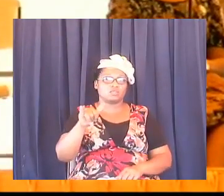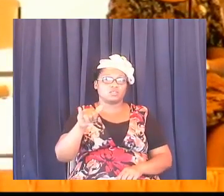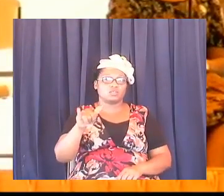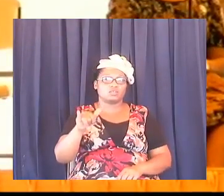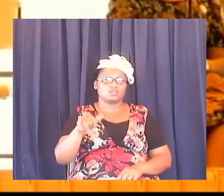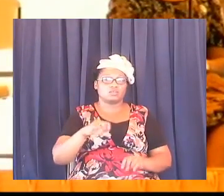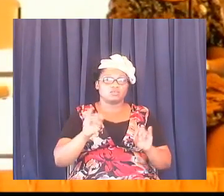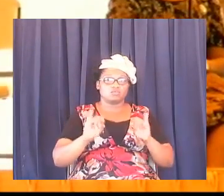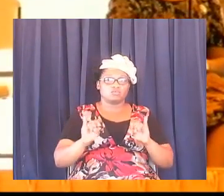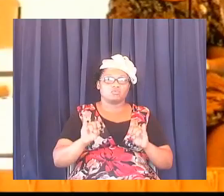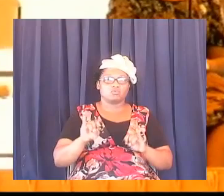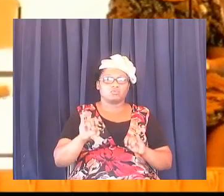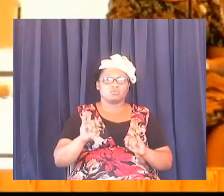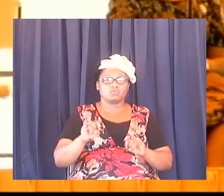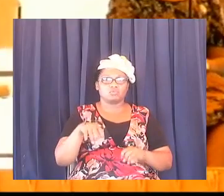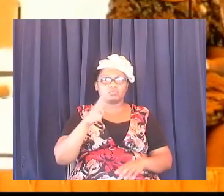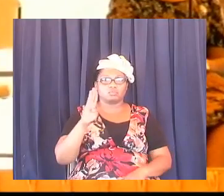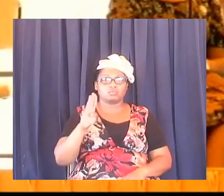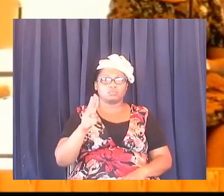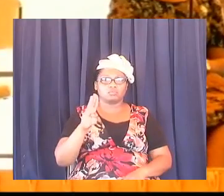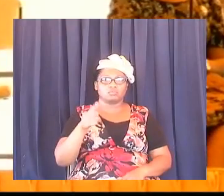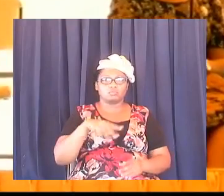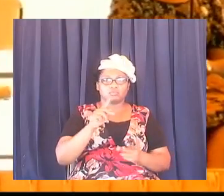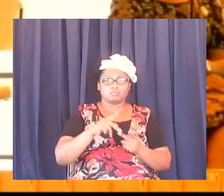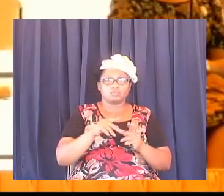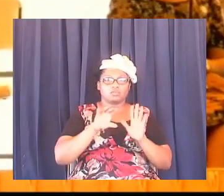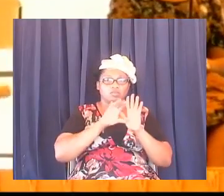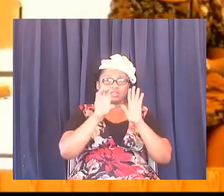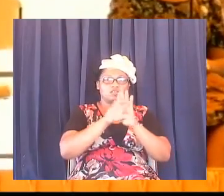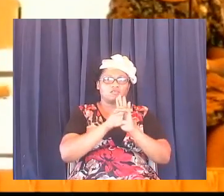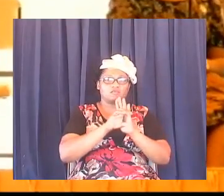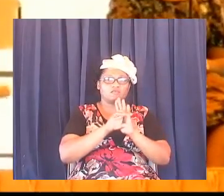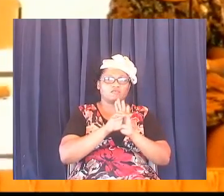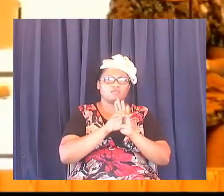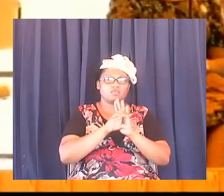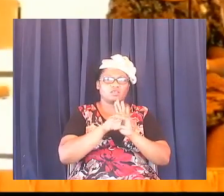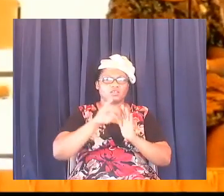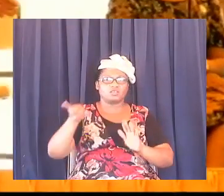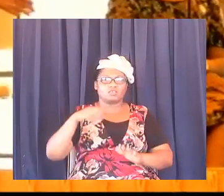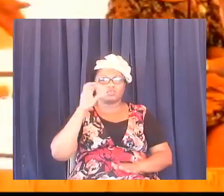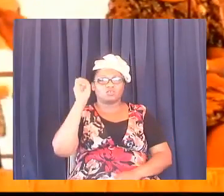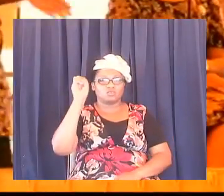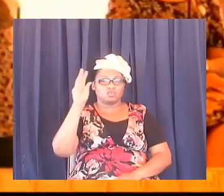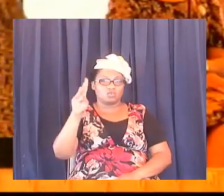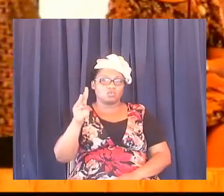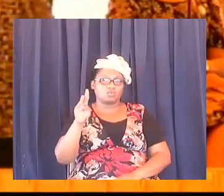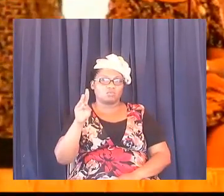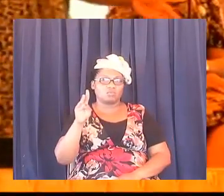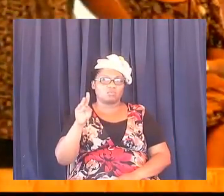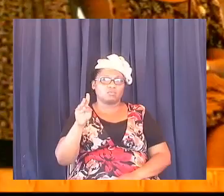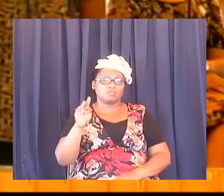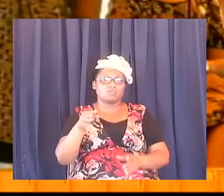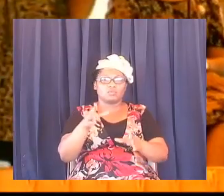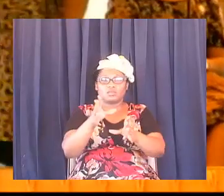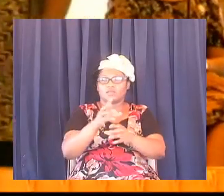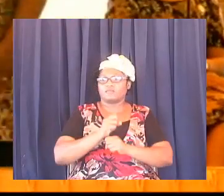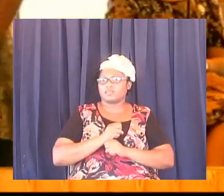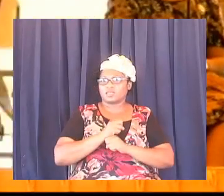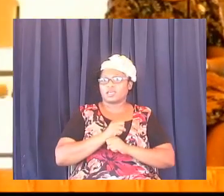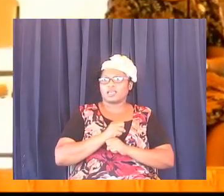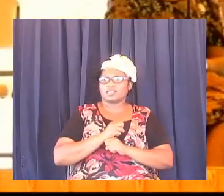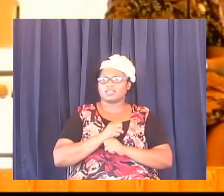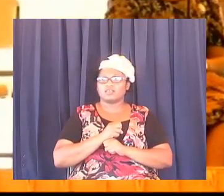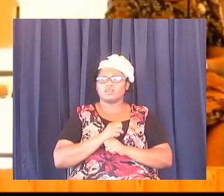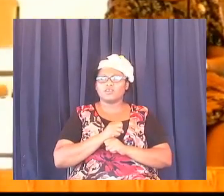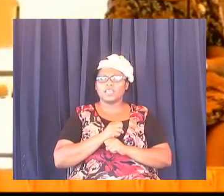friends. He must have done something bad for God to deal with him like this. But Job got the revelation. He said, you